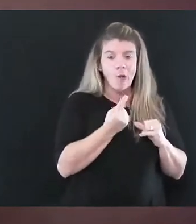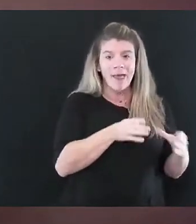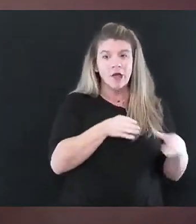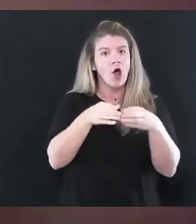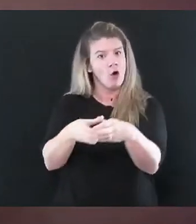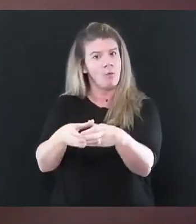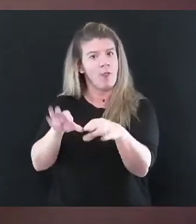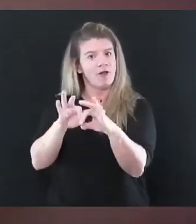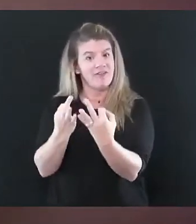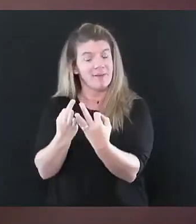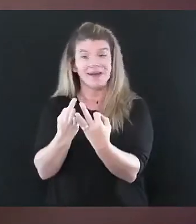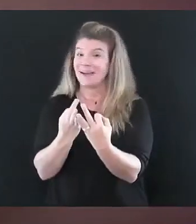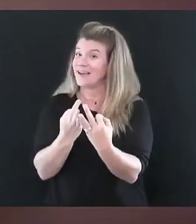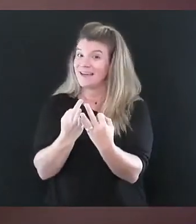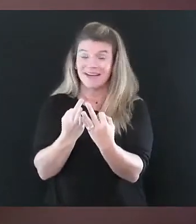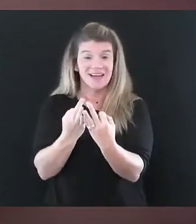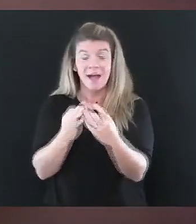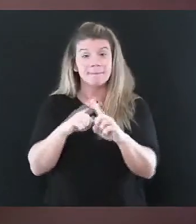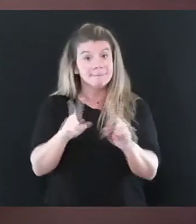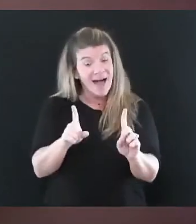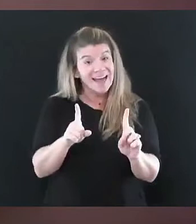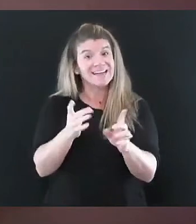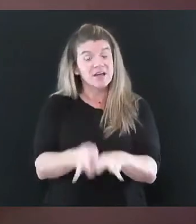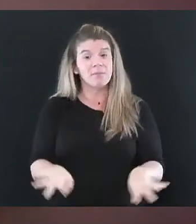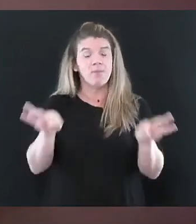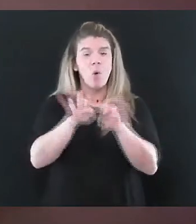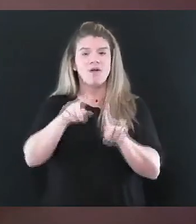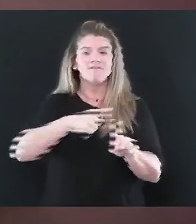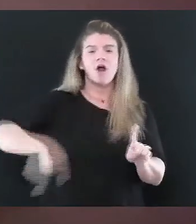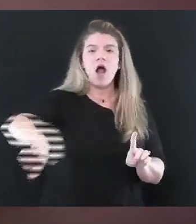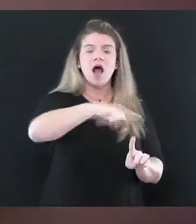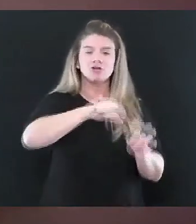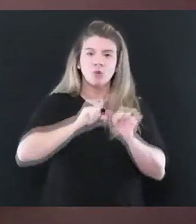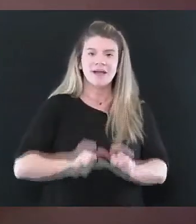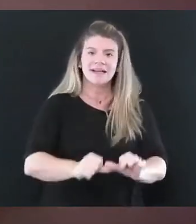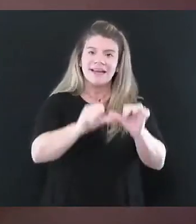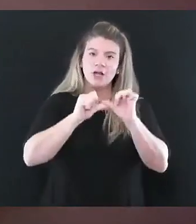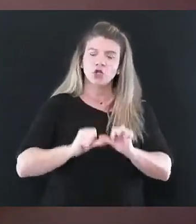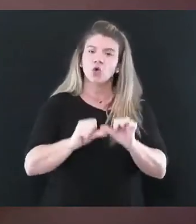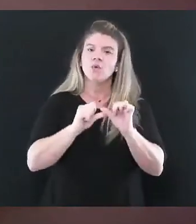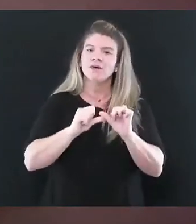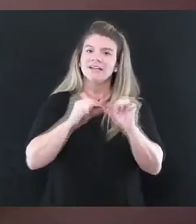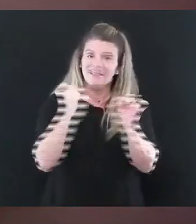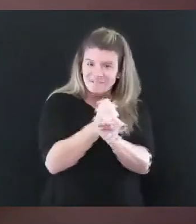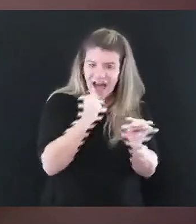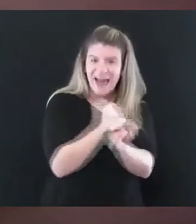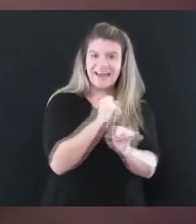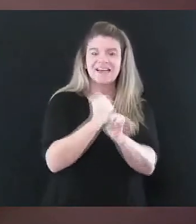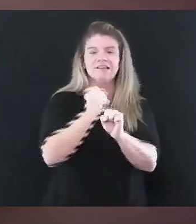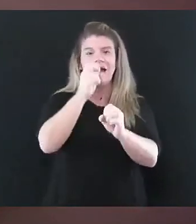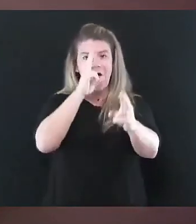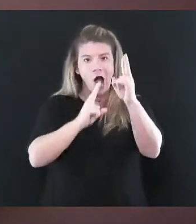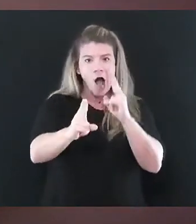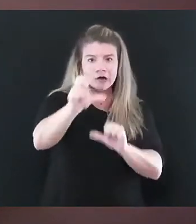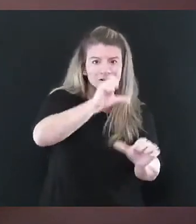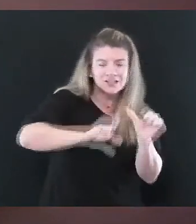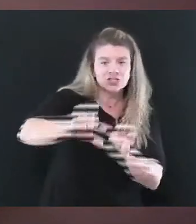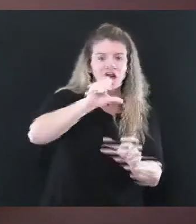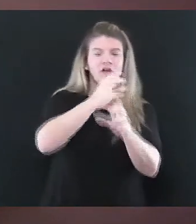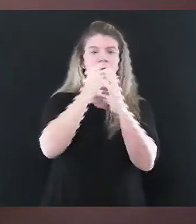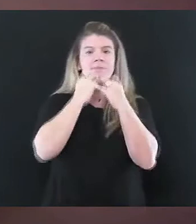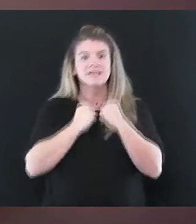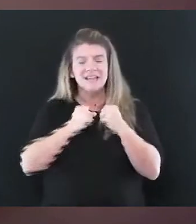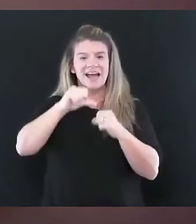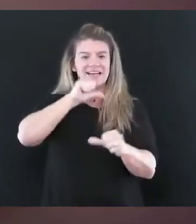keep up our commitment, our service, our altruism to each other, and make sure that we are protecting